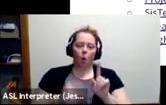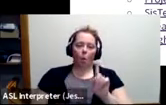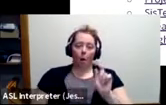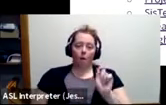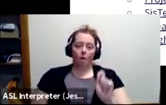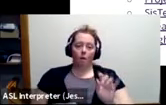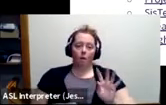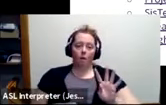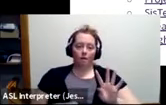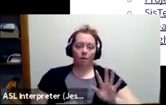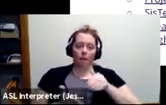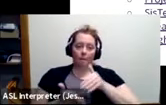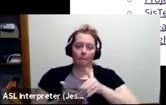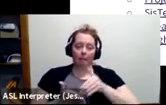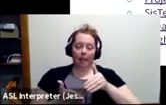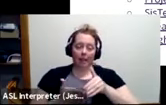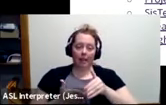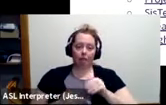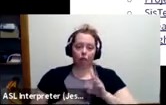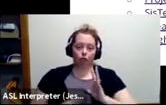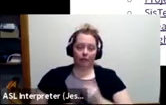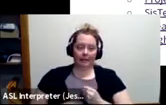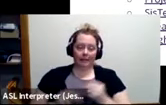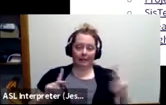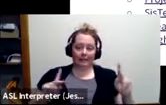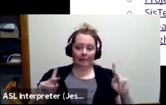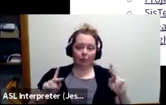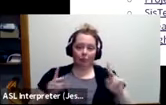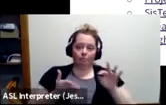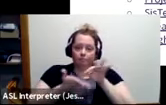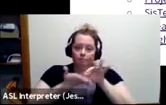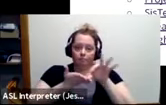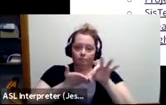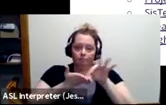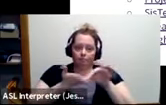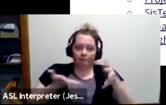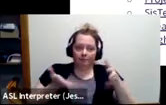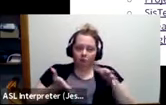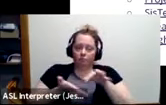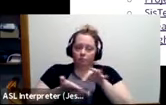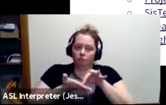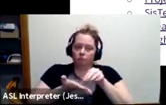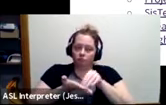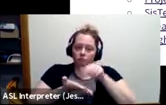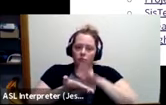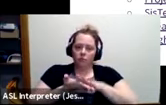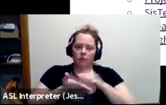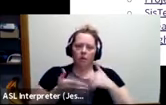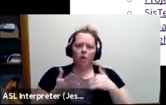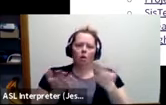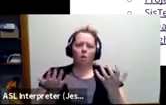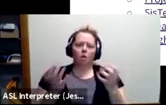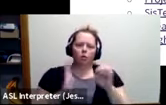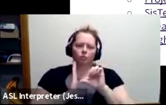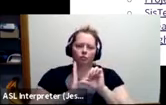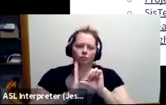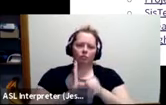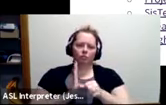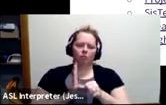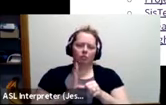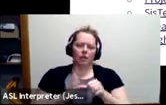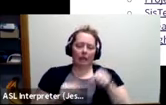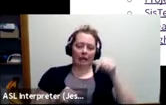trans people have been counted. And I want to highlight the importance of trans and non-binary people being counted in the